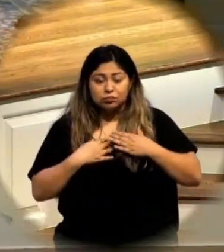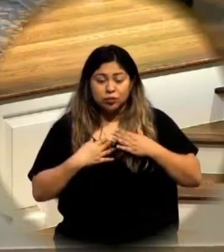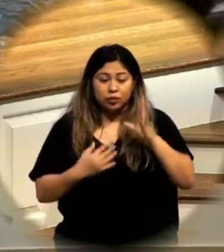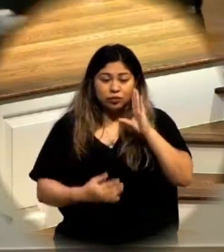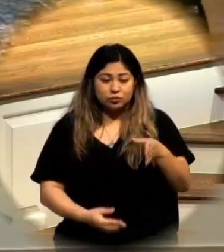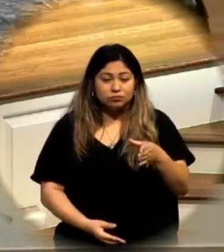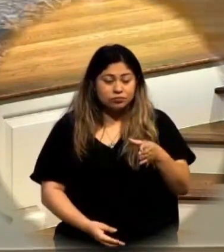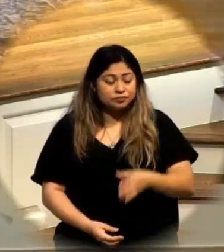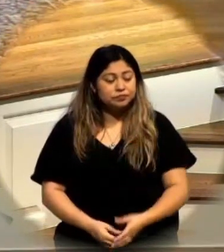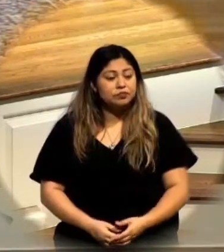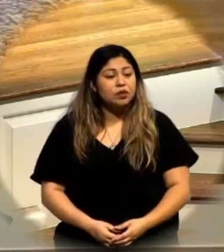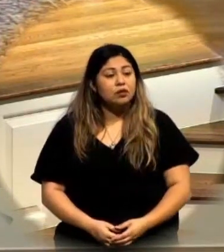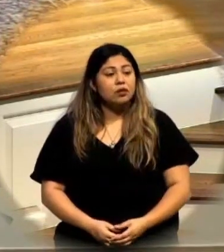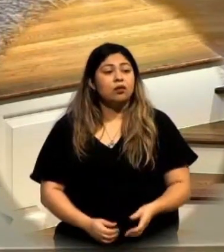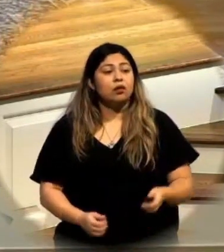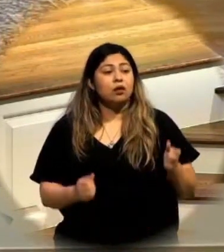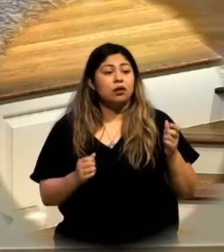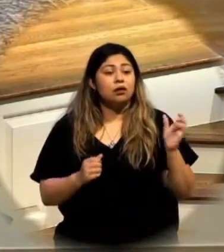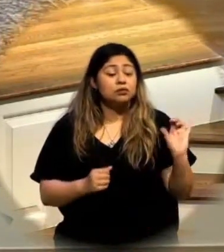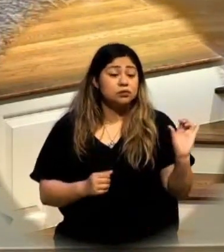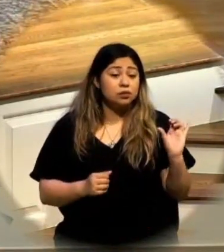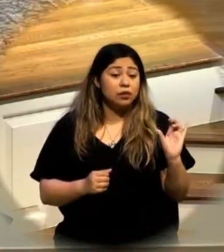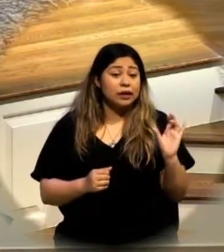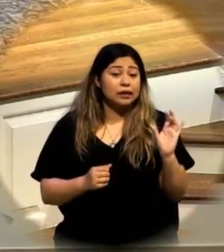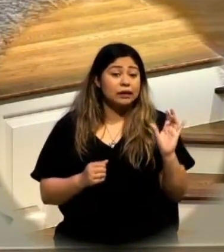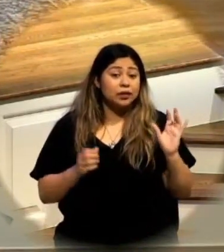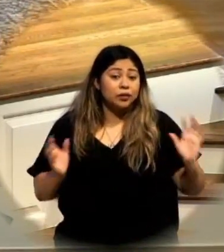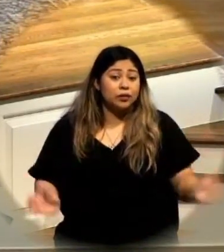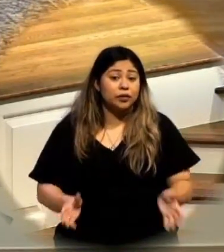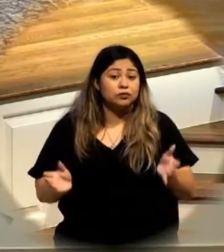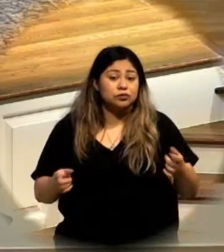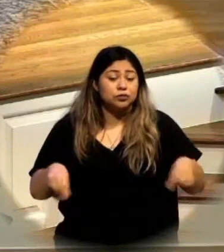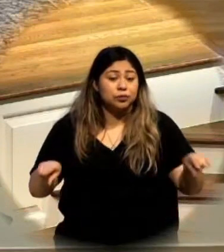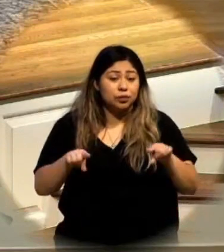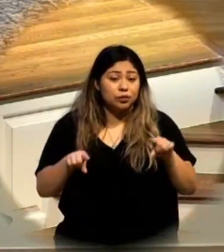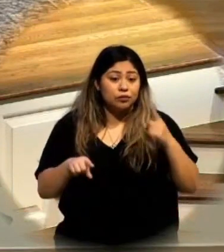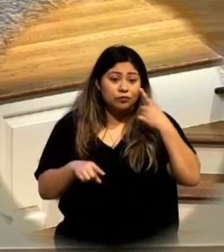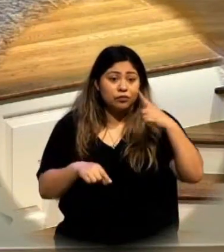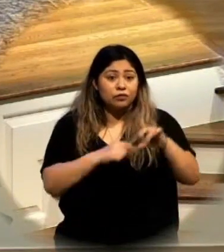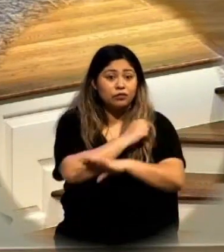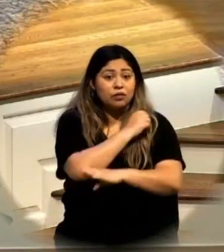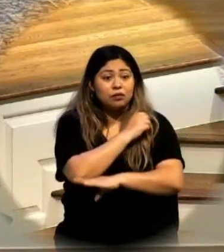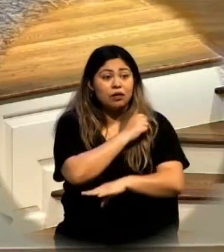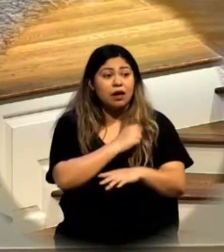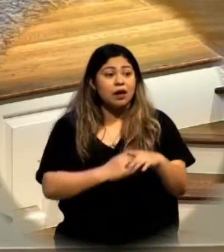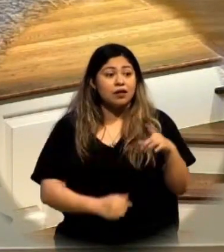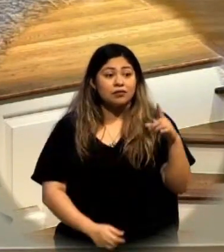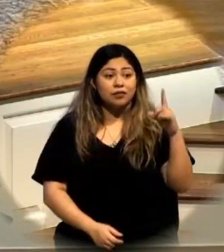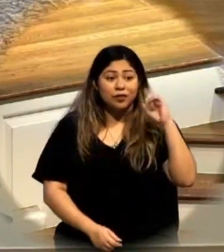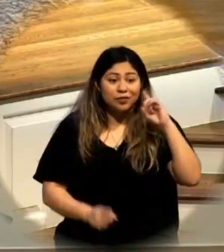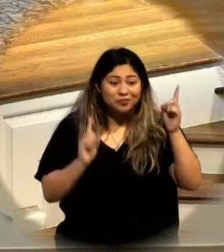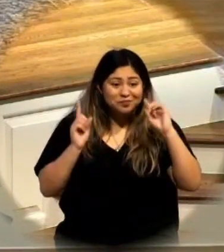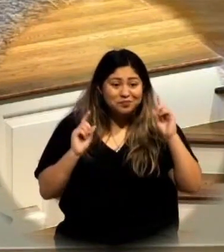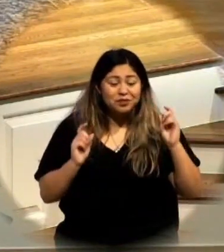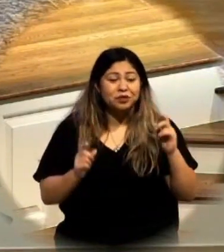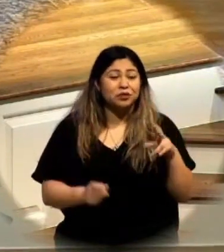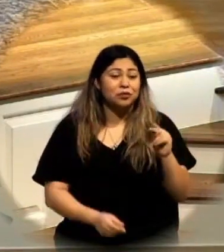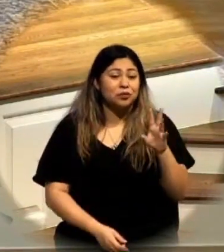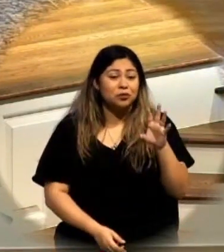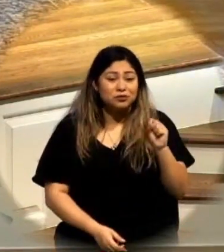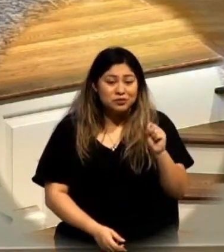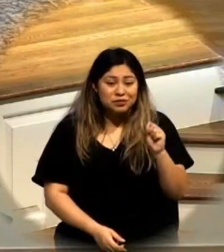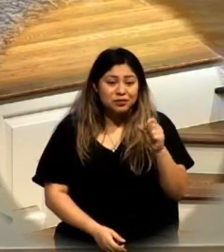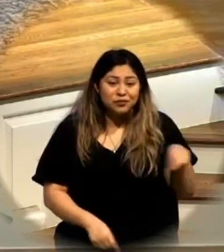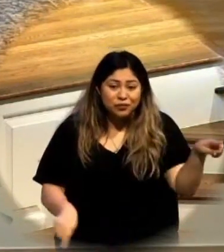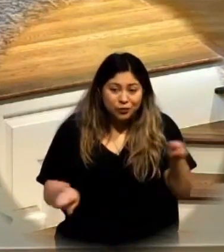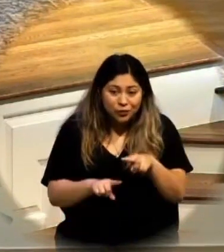as you make plans this fall. I know today I've heard news of so many of you who are at football games this weekend. And that's a good thing. We're